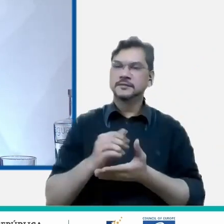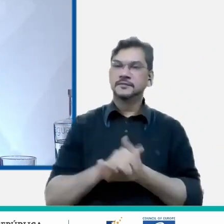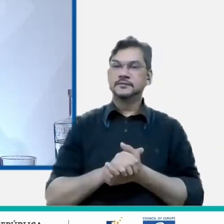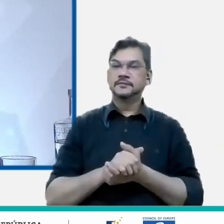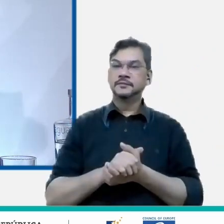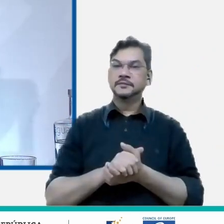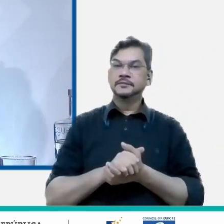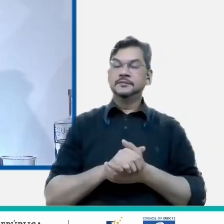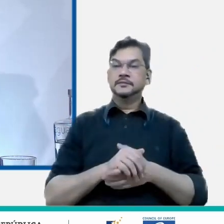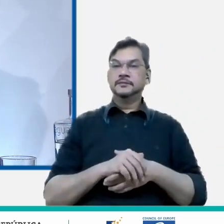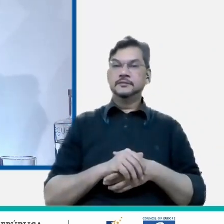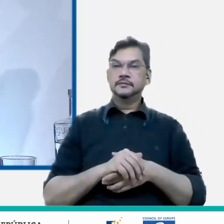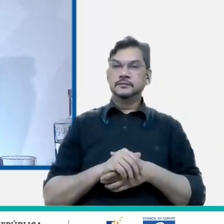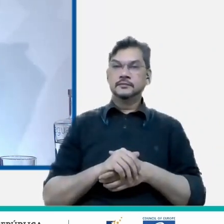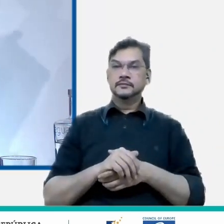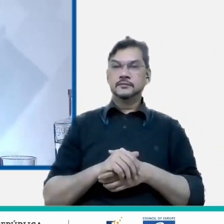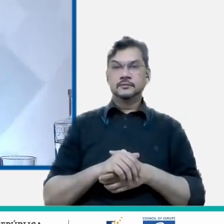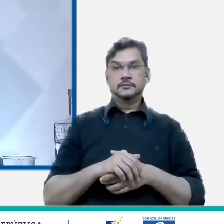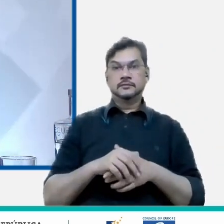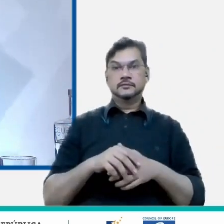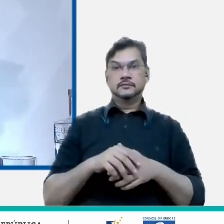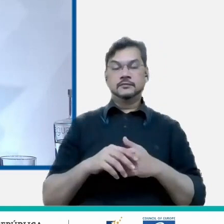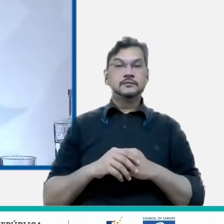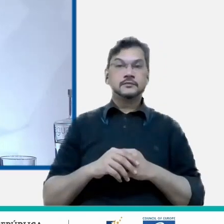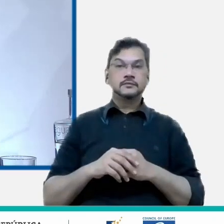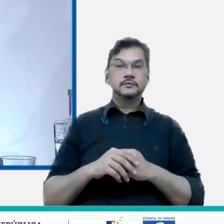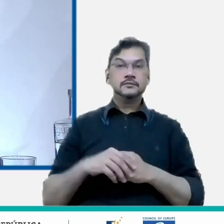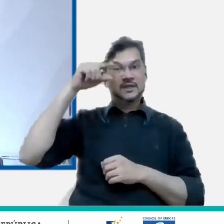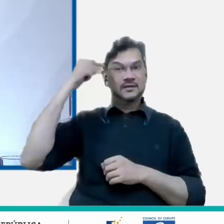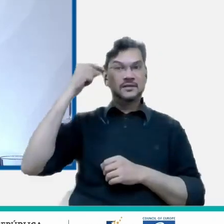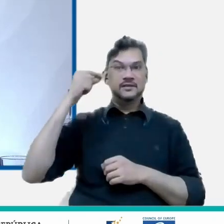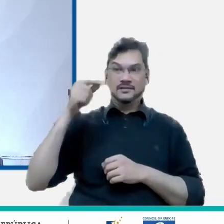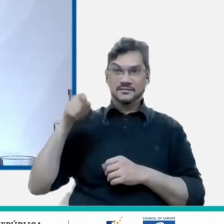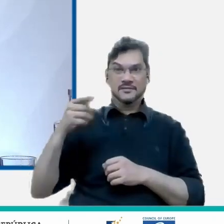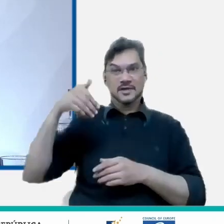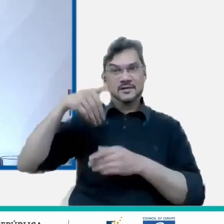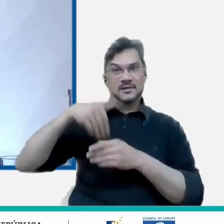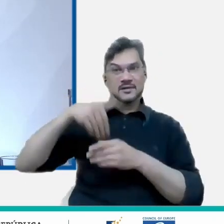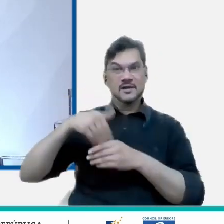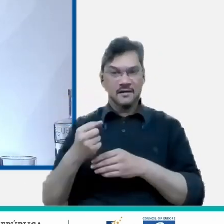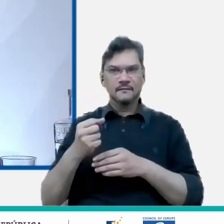and then through the Sendai Action Plan, the implementation of Sendai framework.